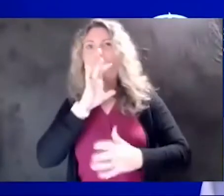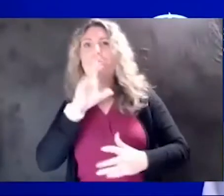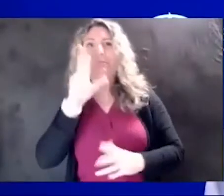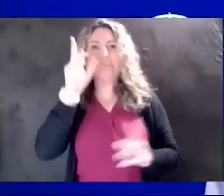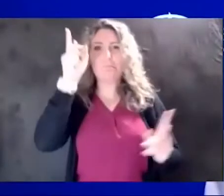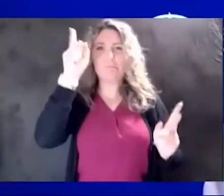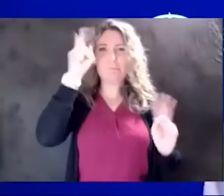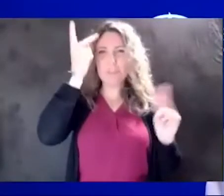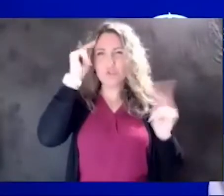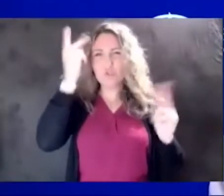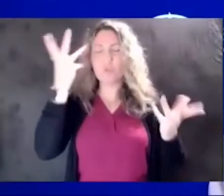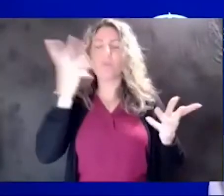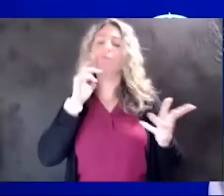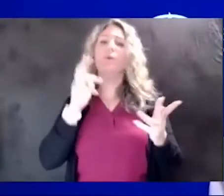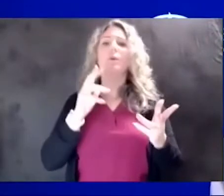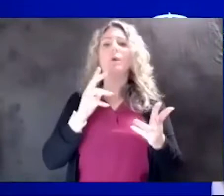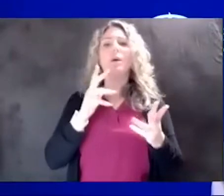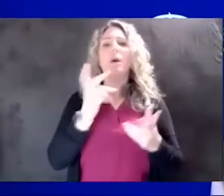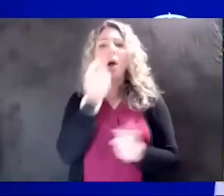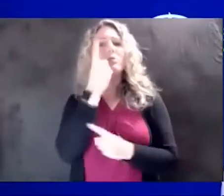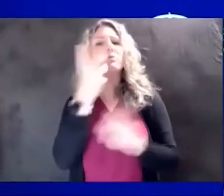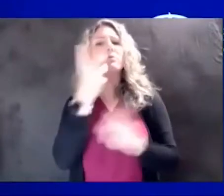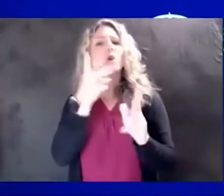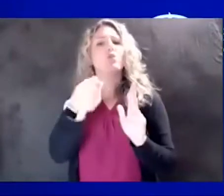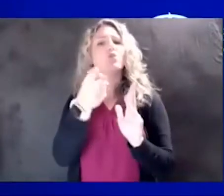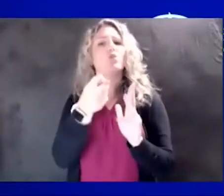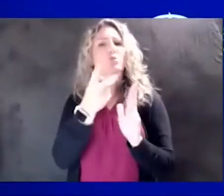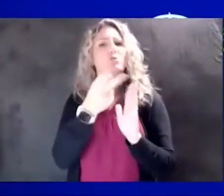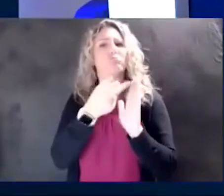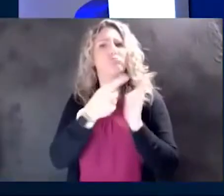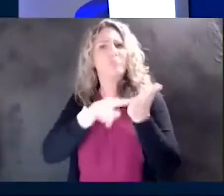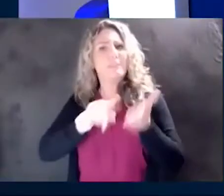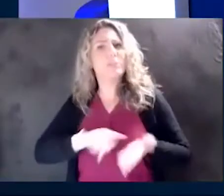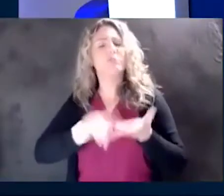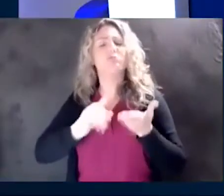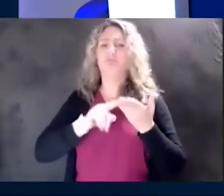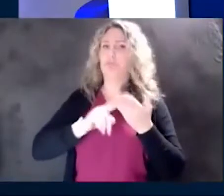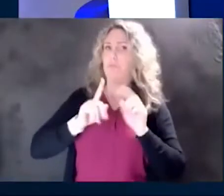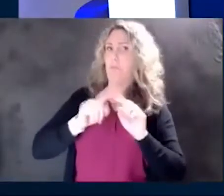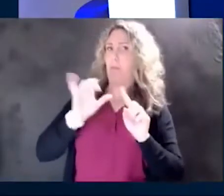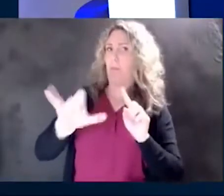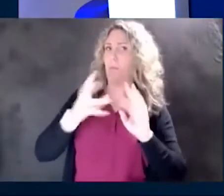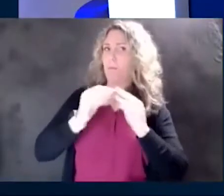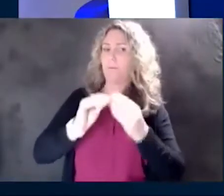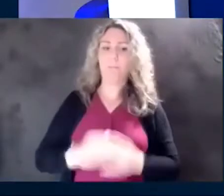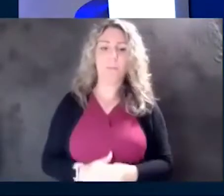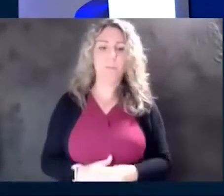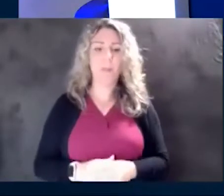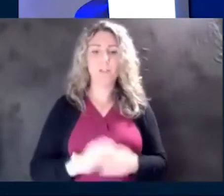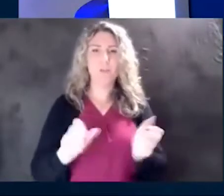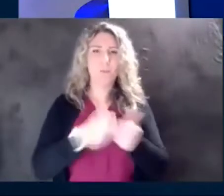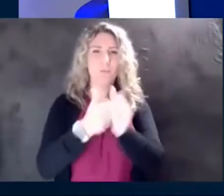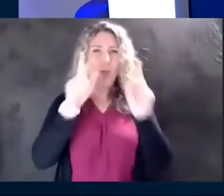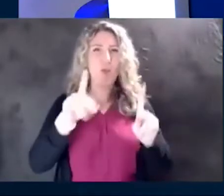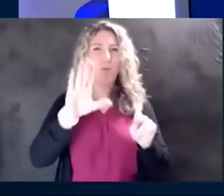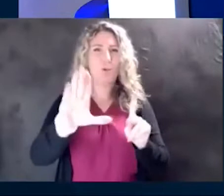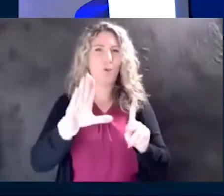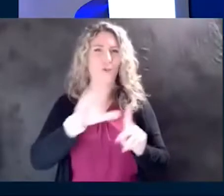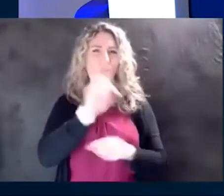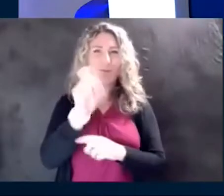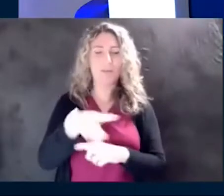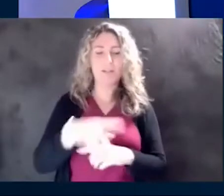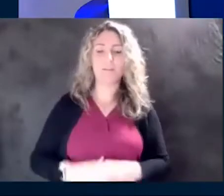what exactly are you looking at based on that. Well, so I'm going to follow up to Jean's question. So Yeah. Do